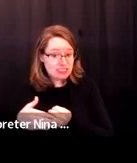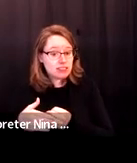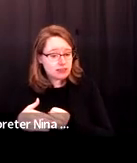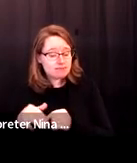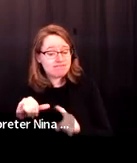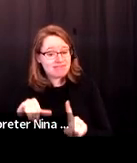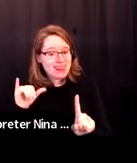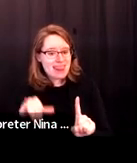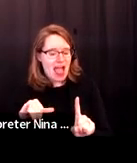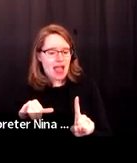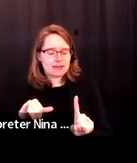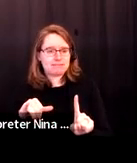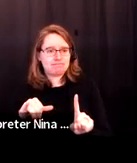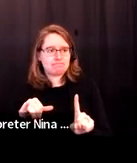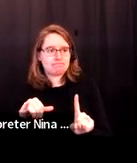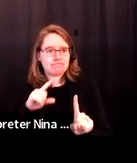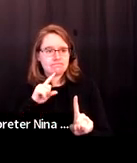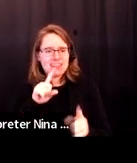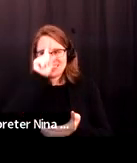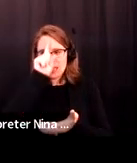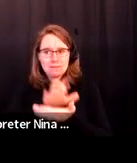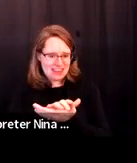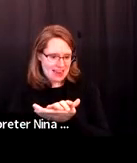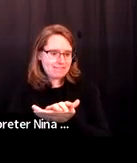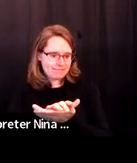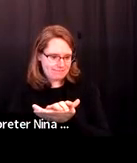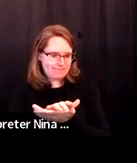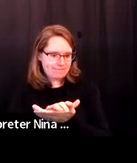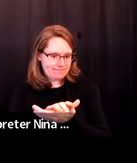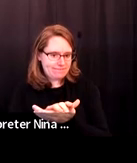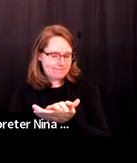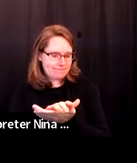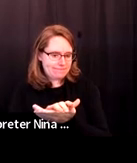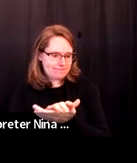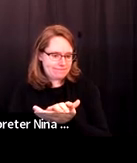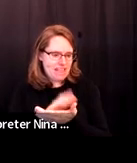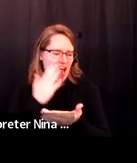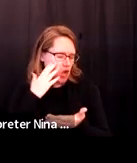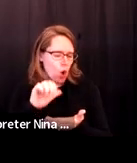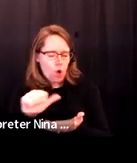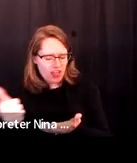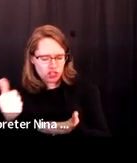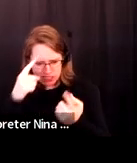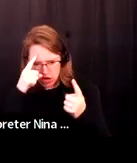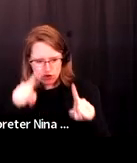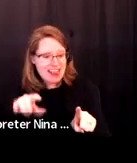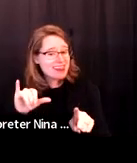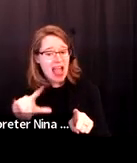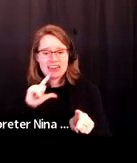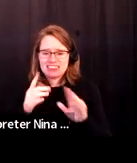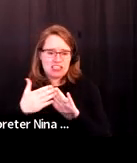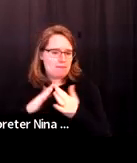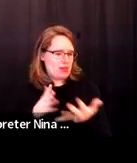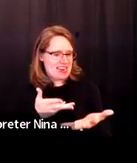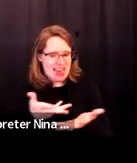a belief that I shared that, and I know others do that. That's community engagement, right? In all that